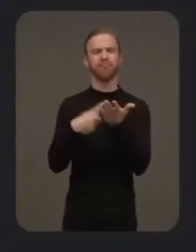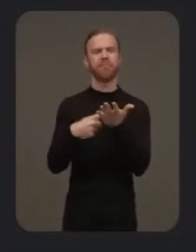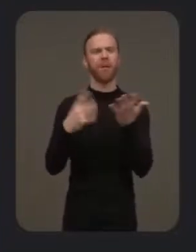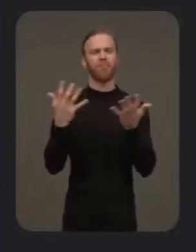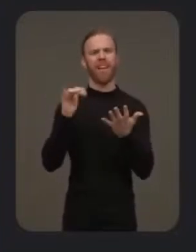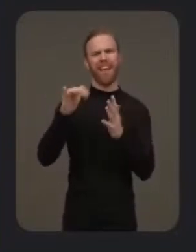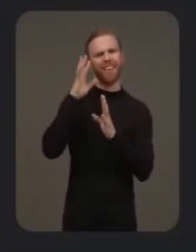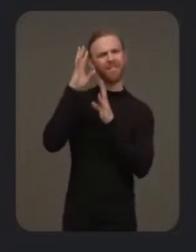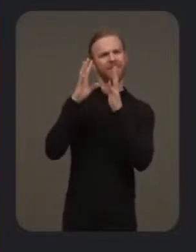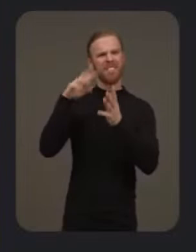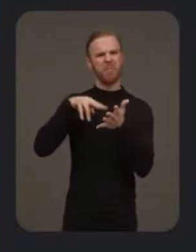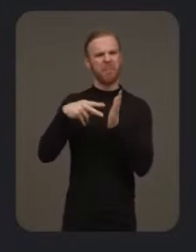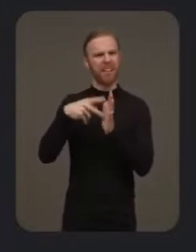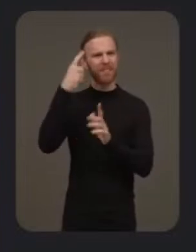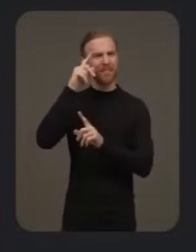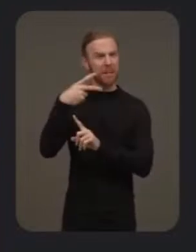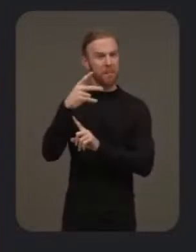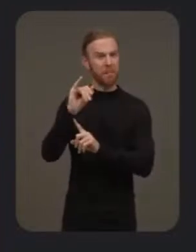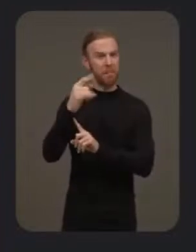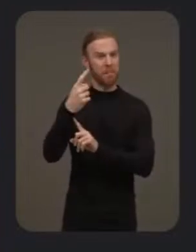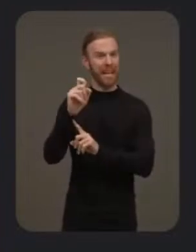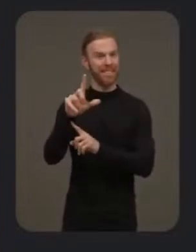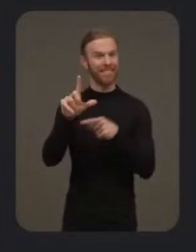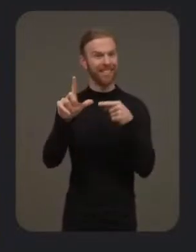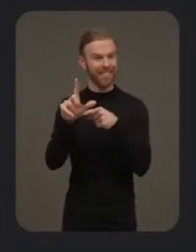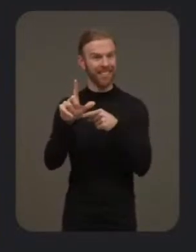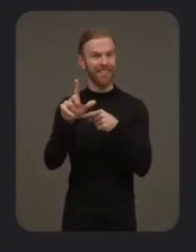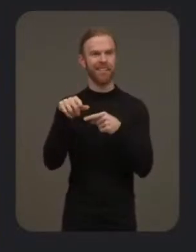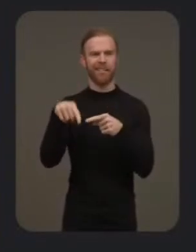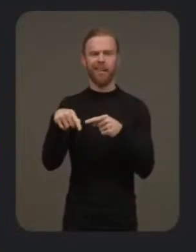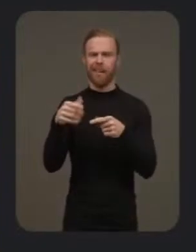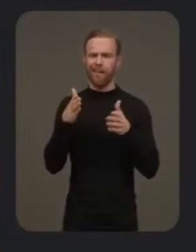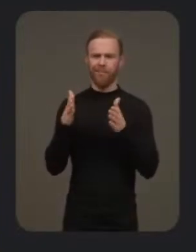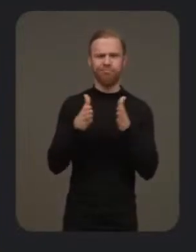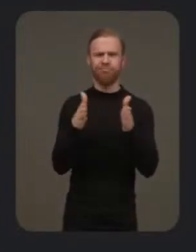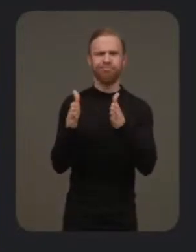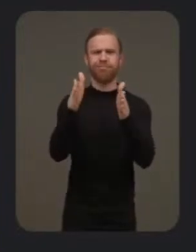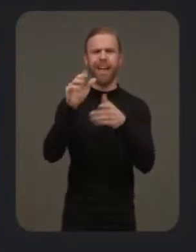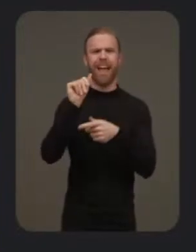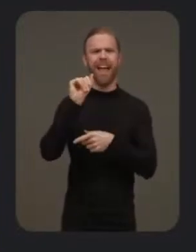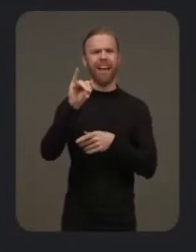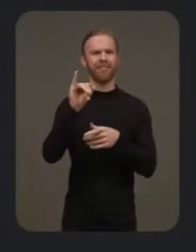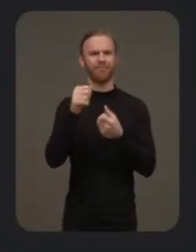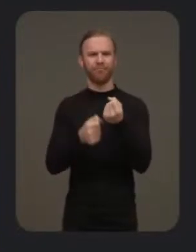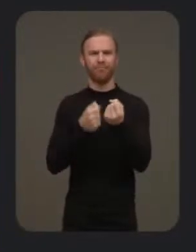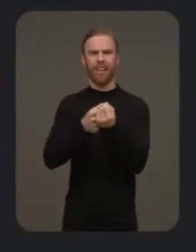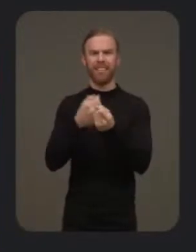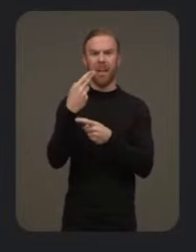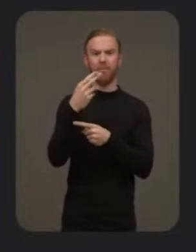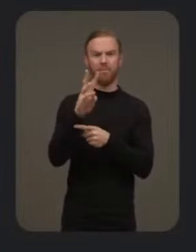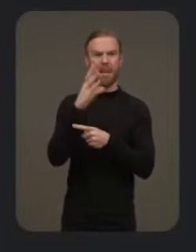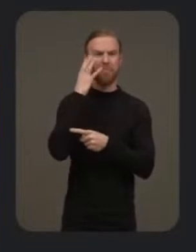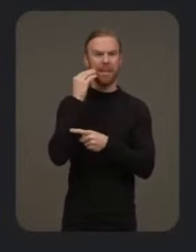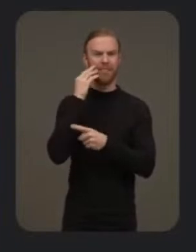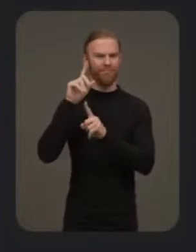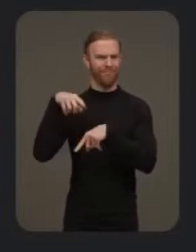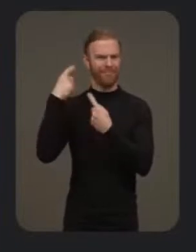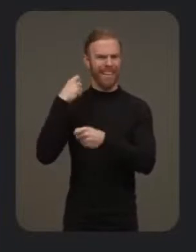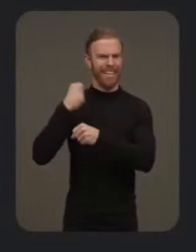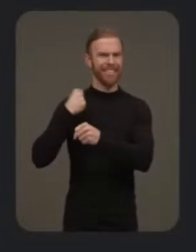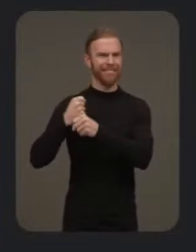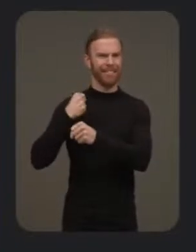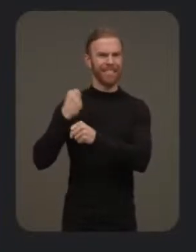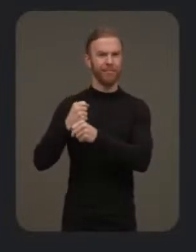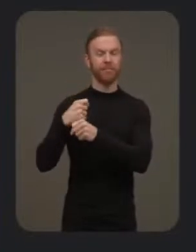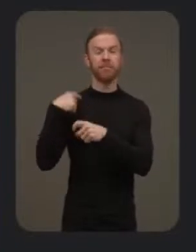what that innovation means for Pixel, which has been leading the way in AI-driven hardware experiences for years. Now, from